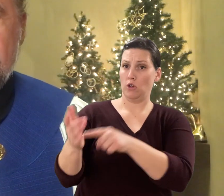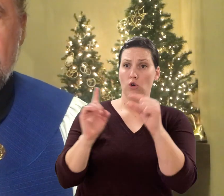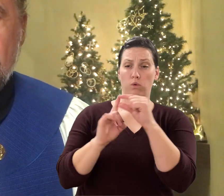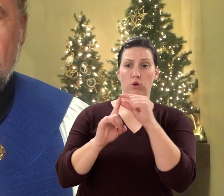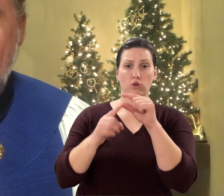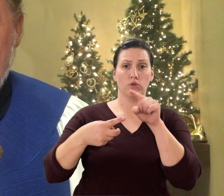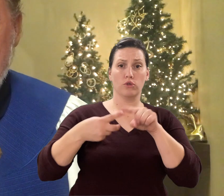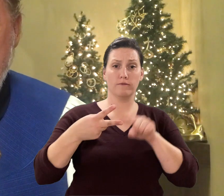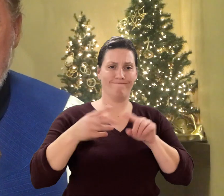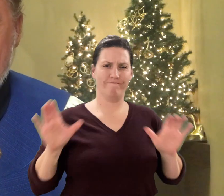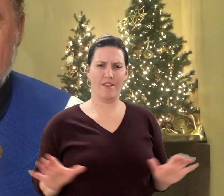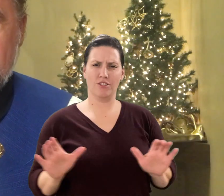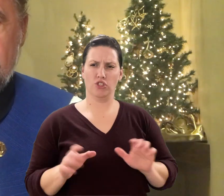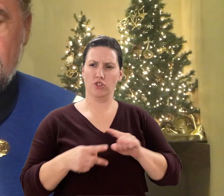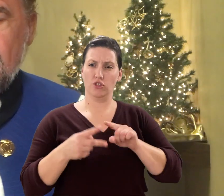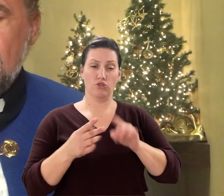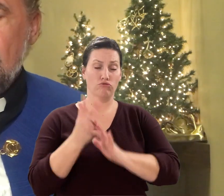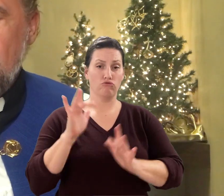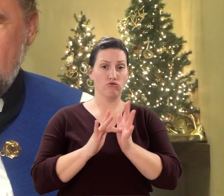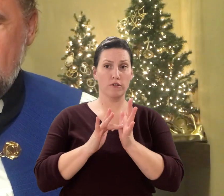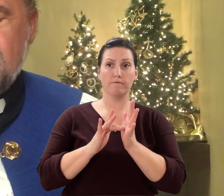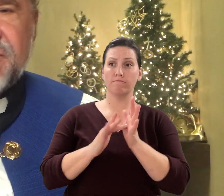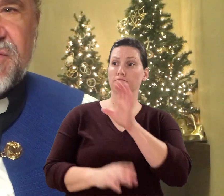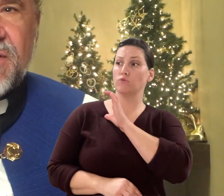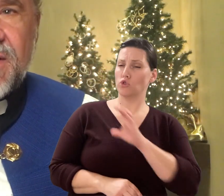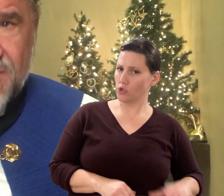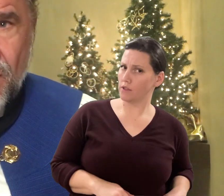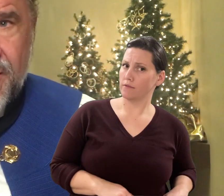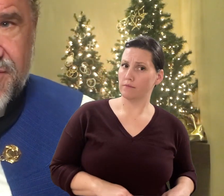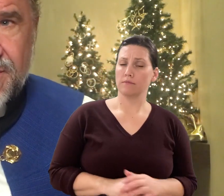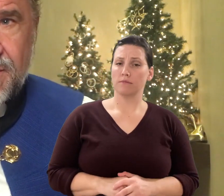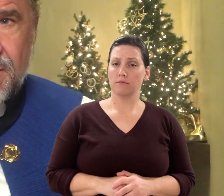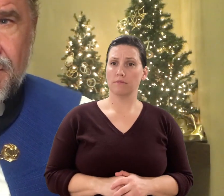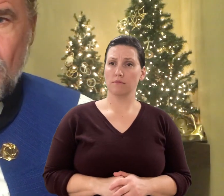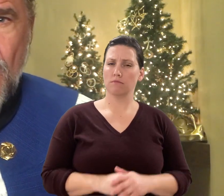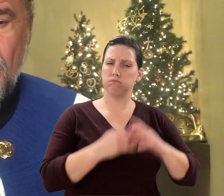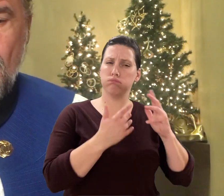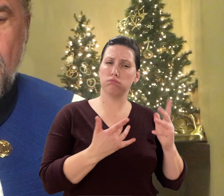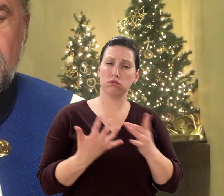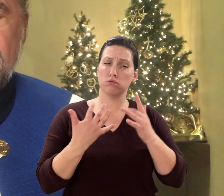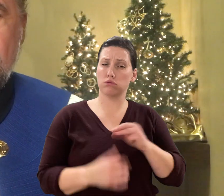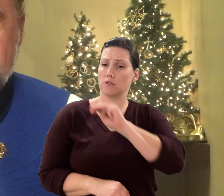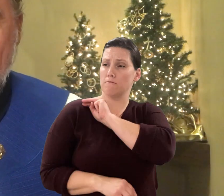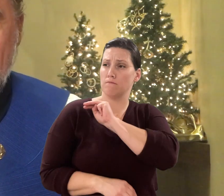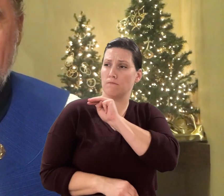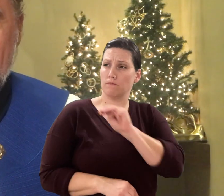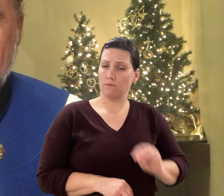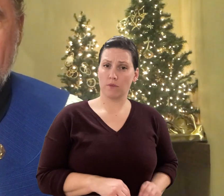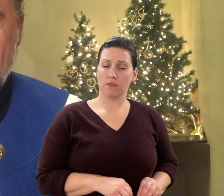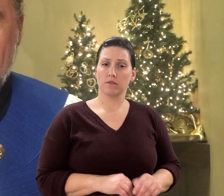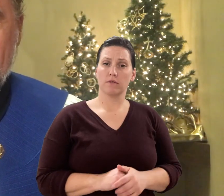words and in actions that Jesus is the Christ, the long-awaited